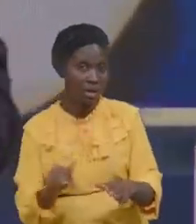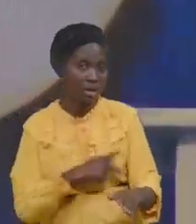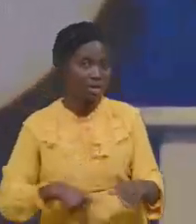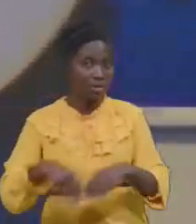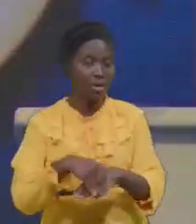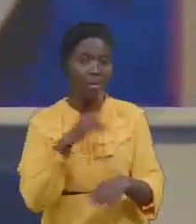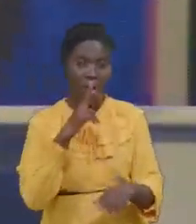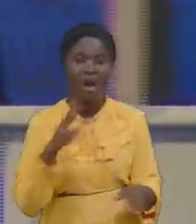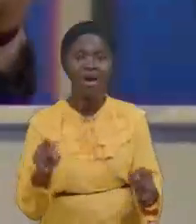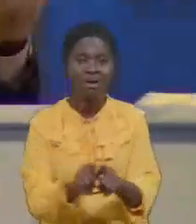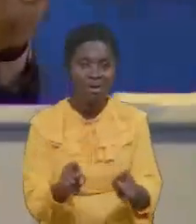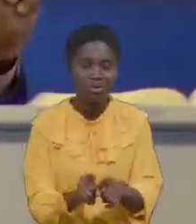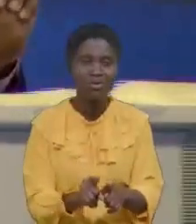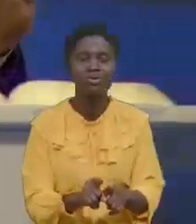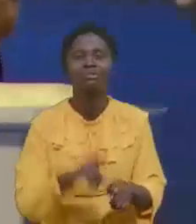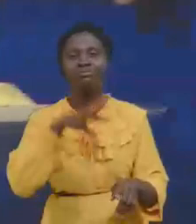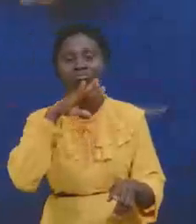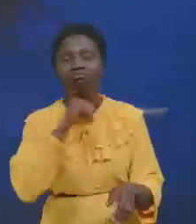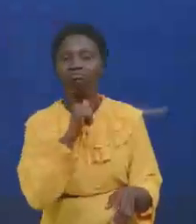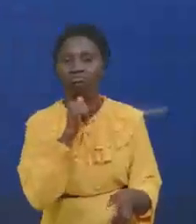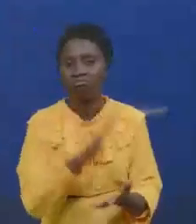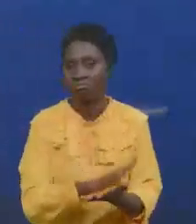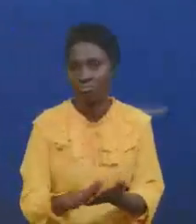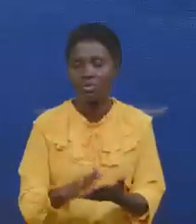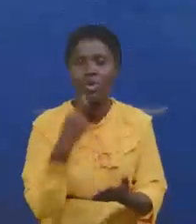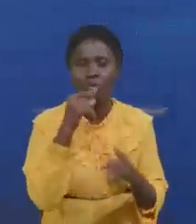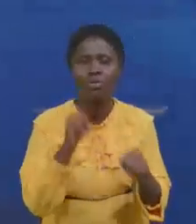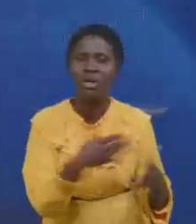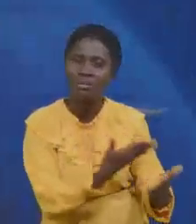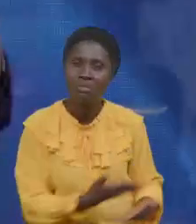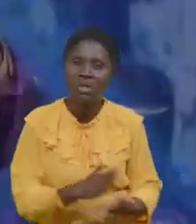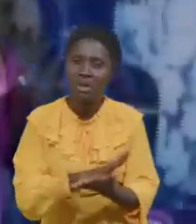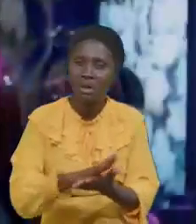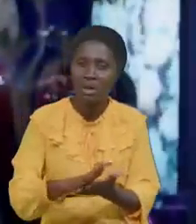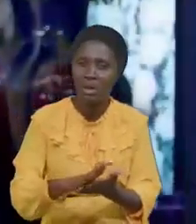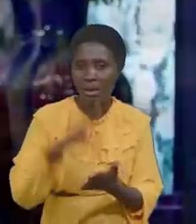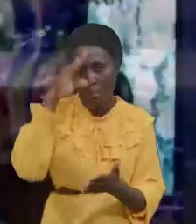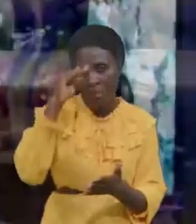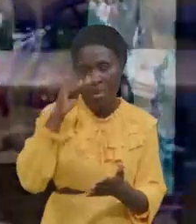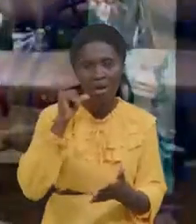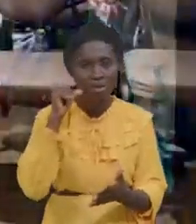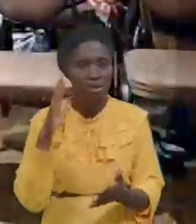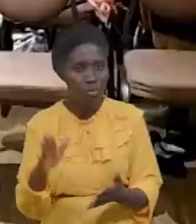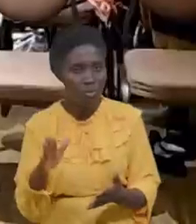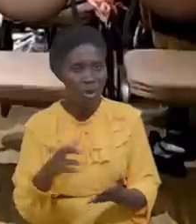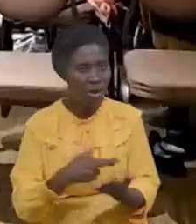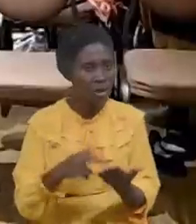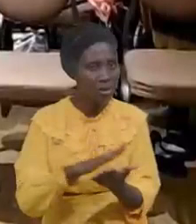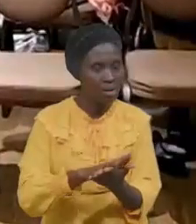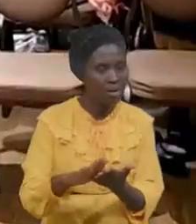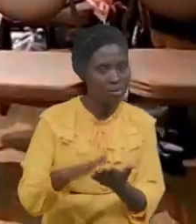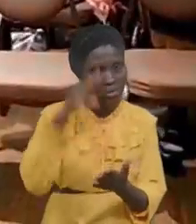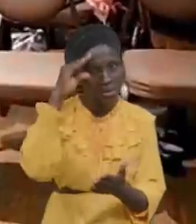unclean. Who can bring a clean man, a clean woman, a righteous